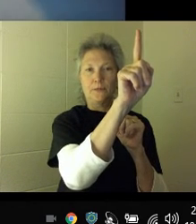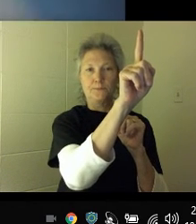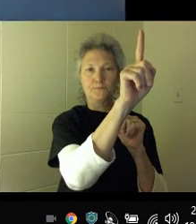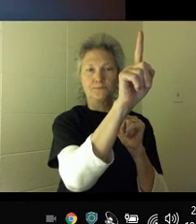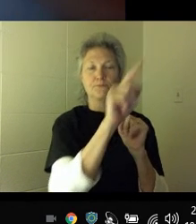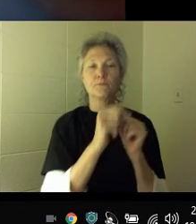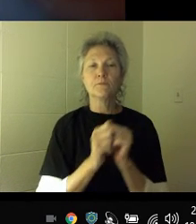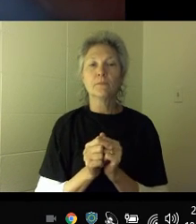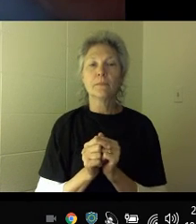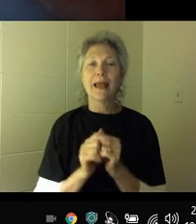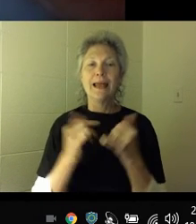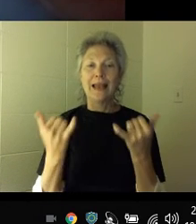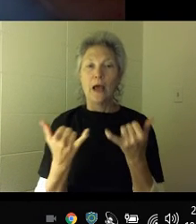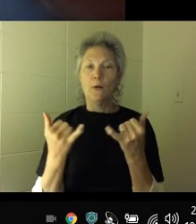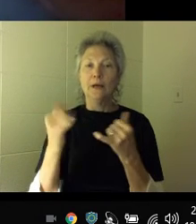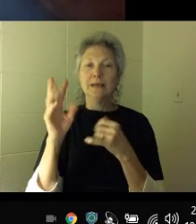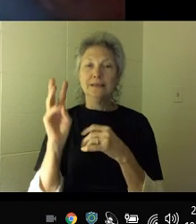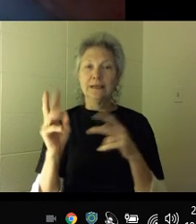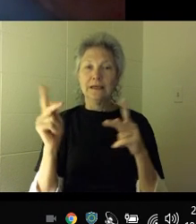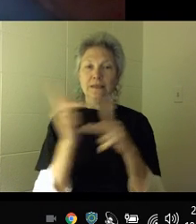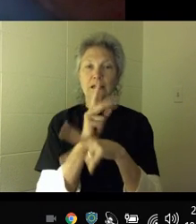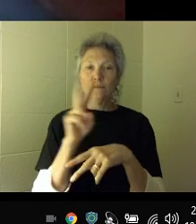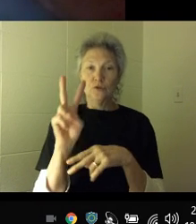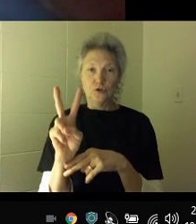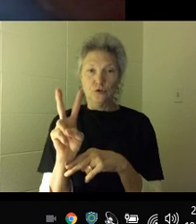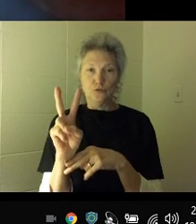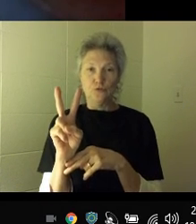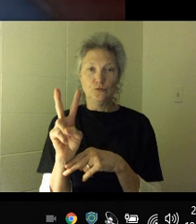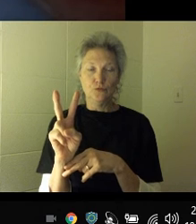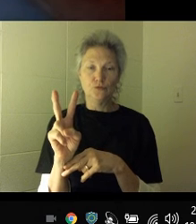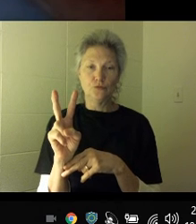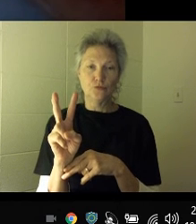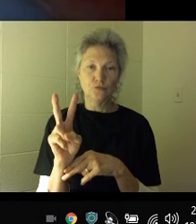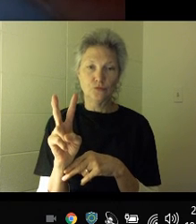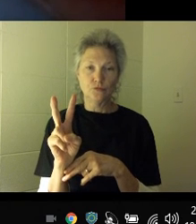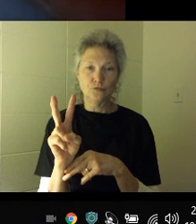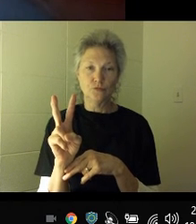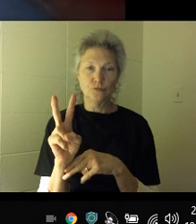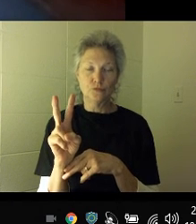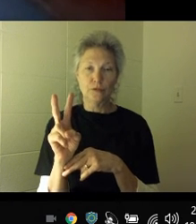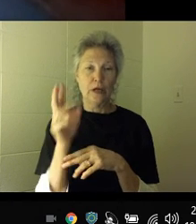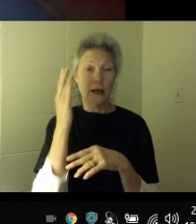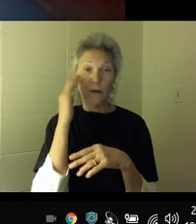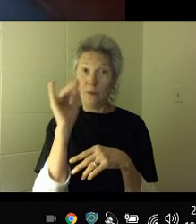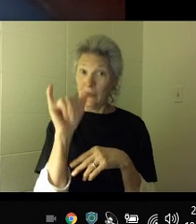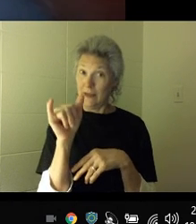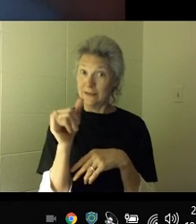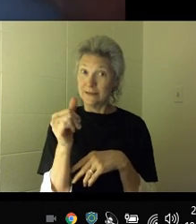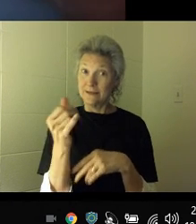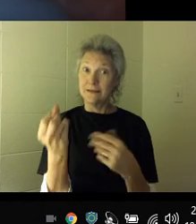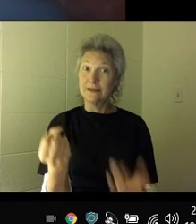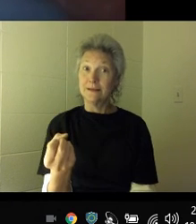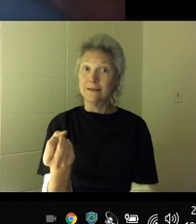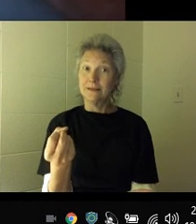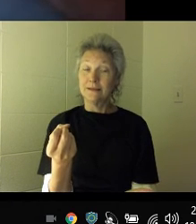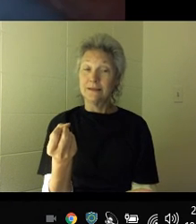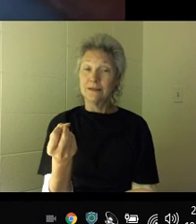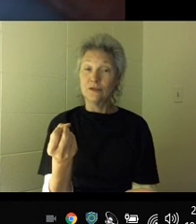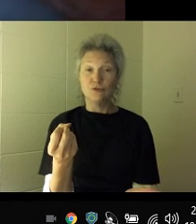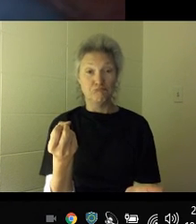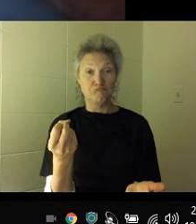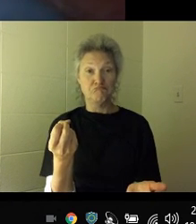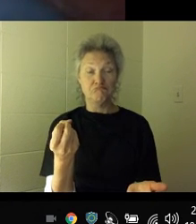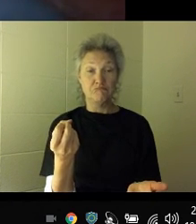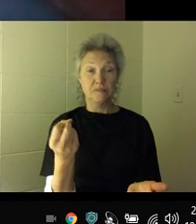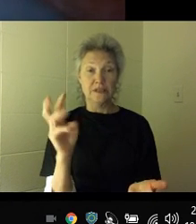tens column. Now I have 6 ones times 2 tens. 6 ones times 2 tens, or